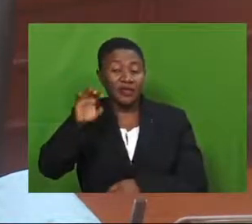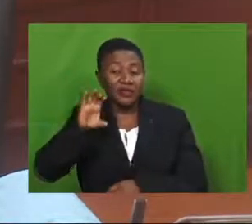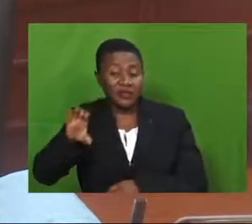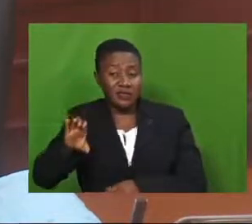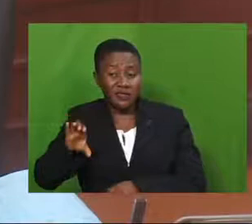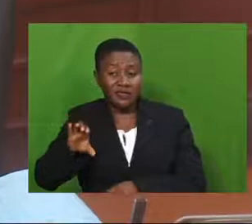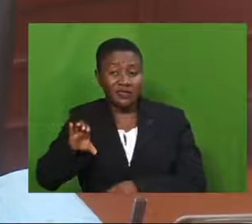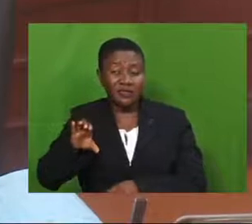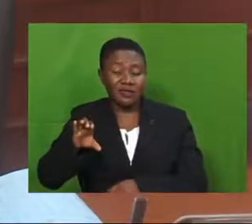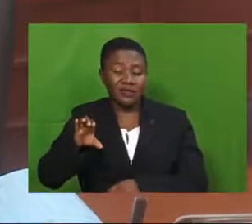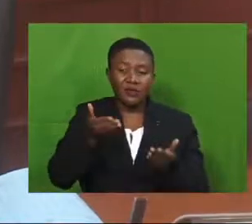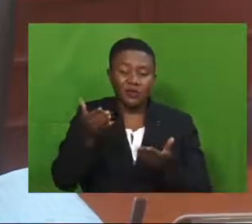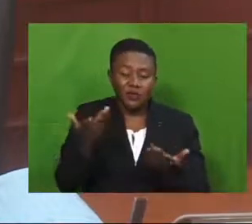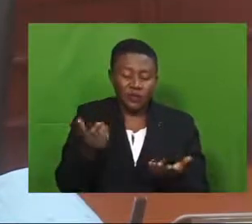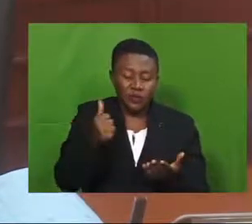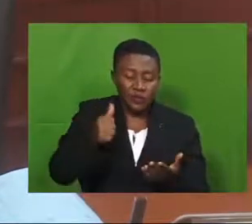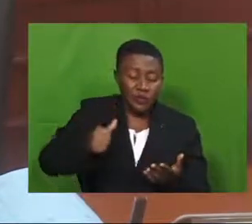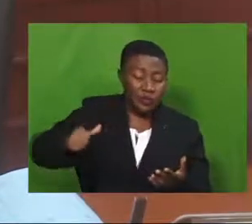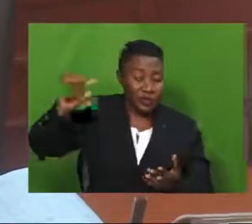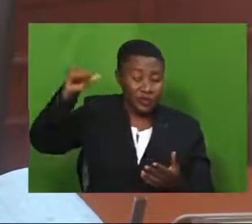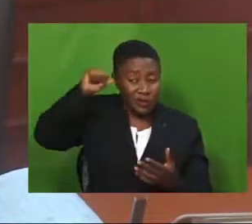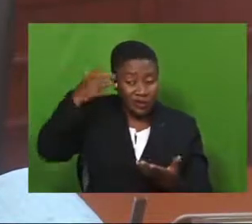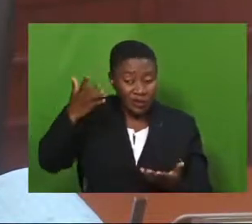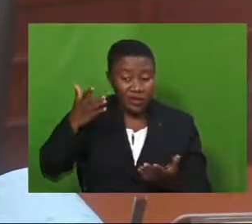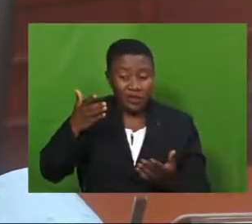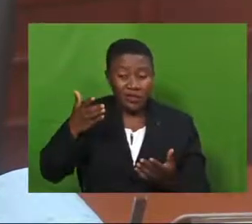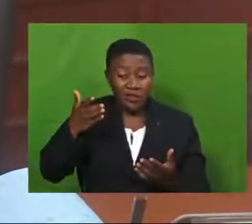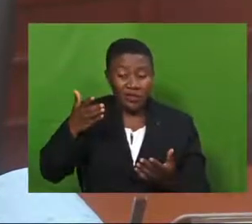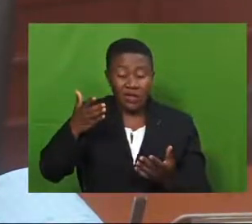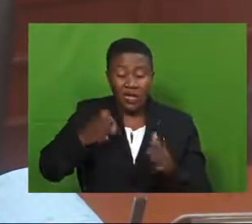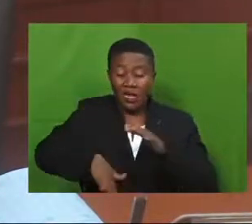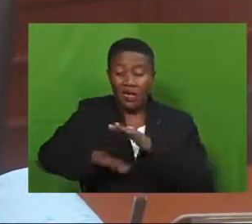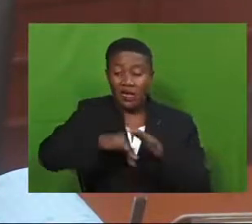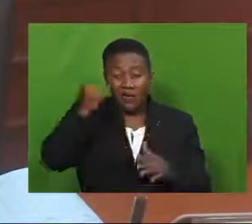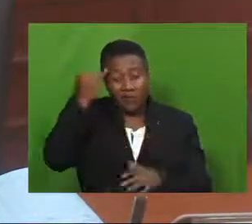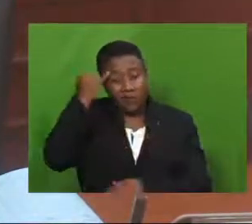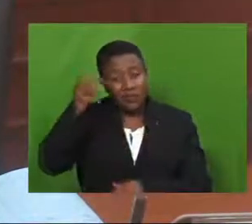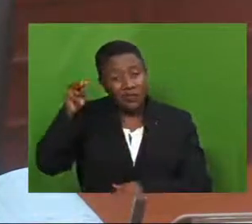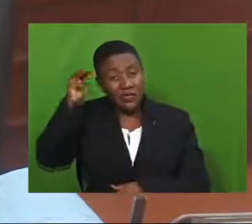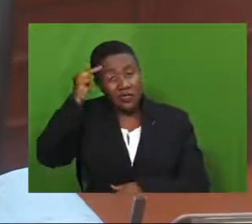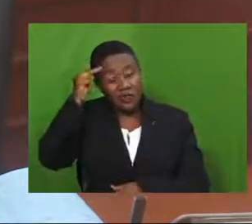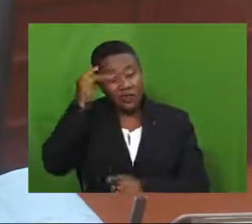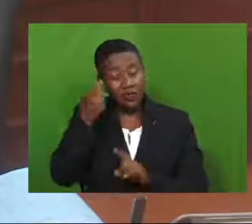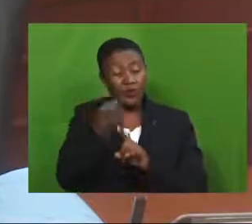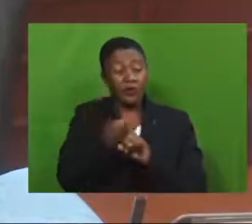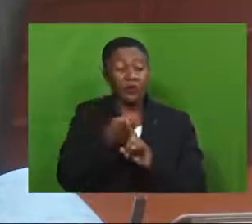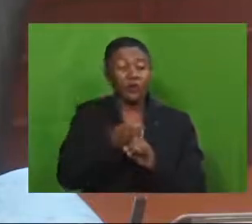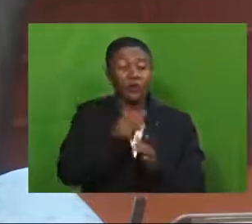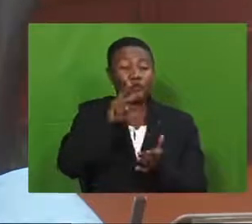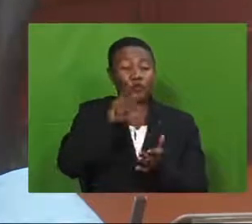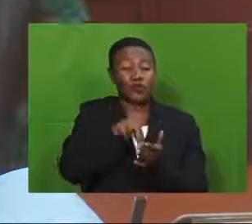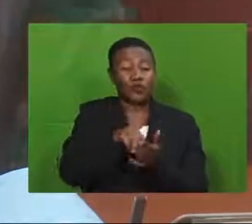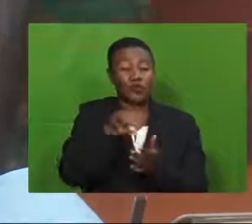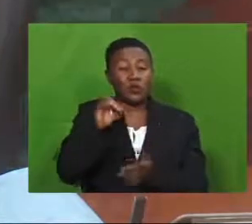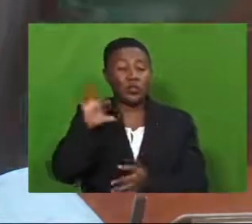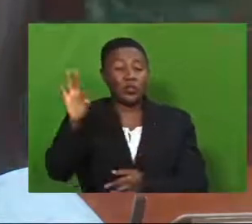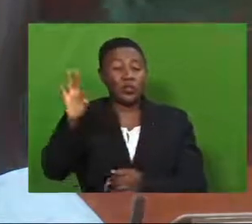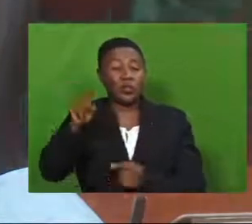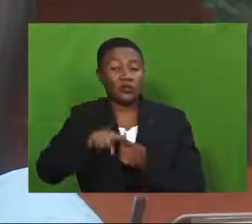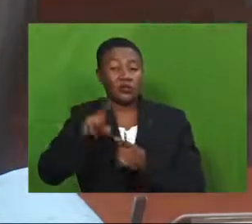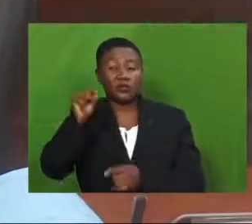served as senior presidential advisor to the President of Ghana, John Dramani Mahama, from 2009 to